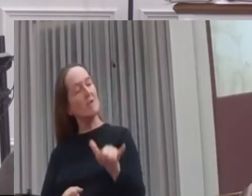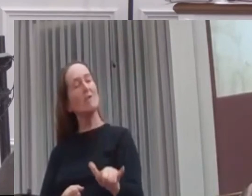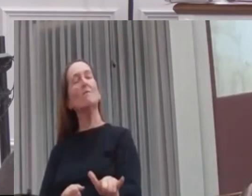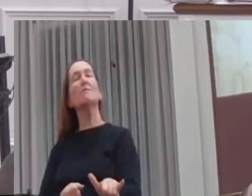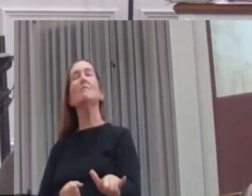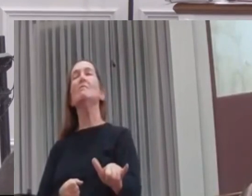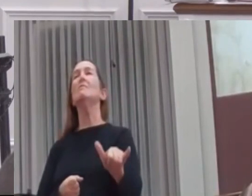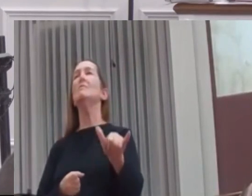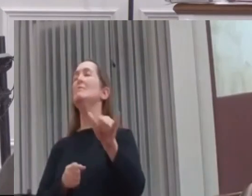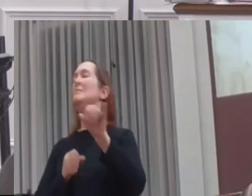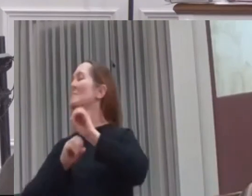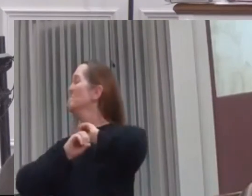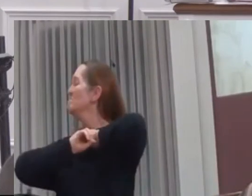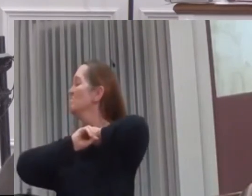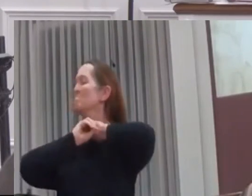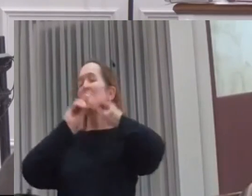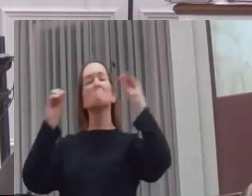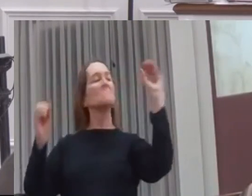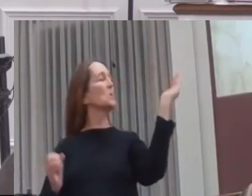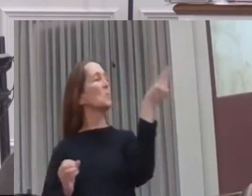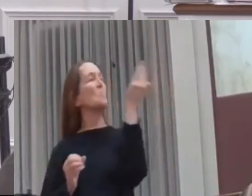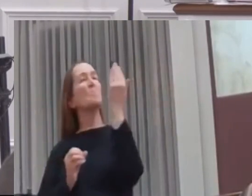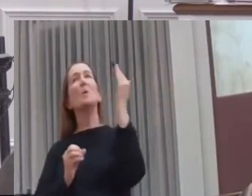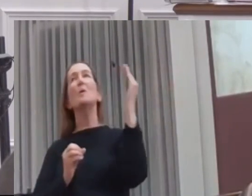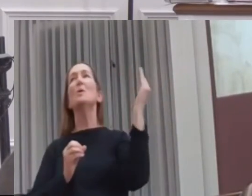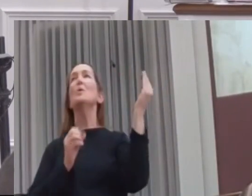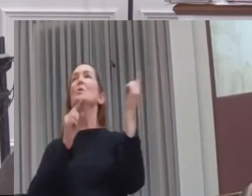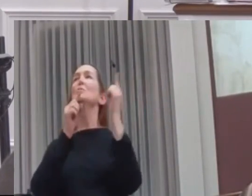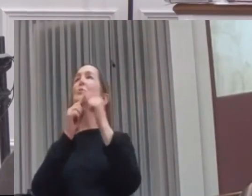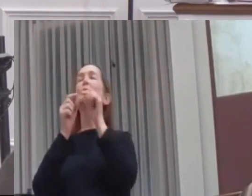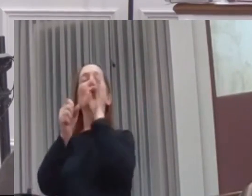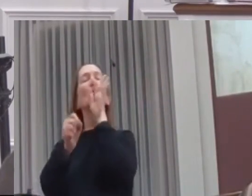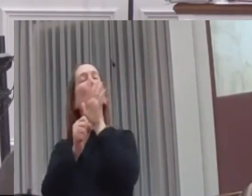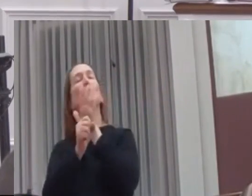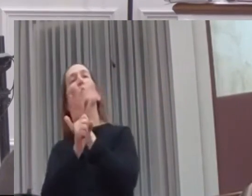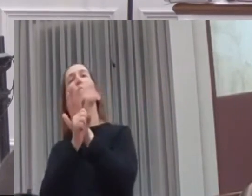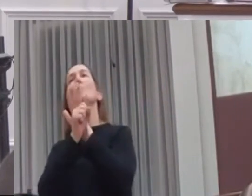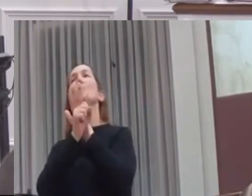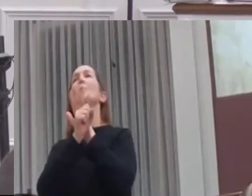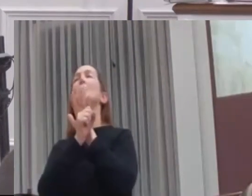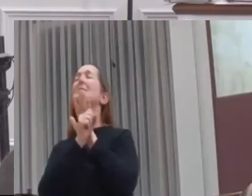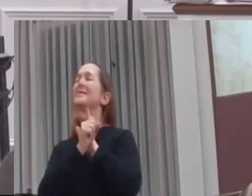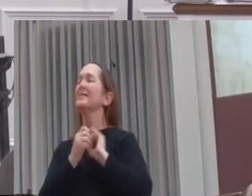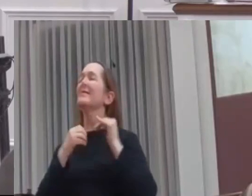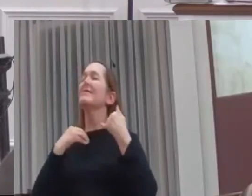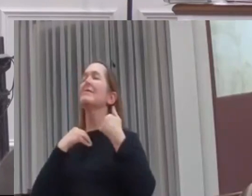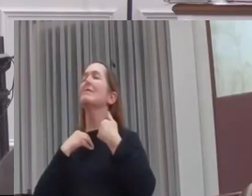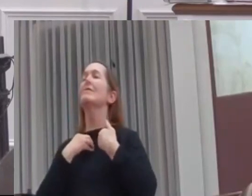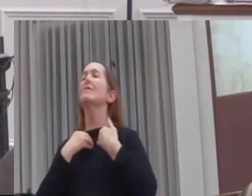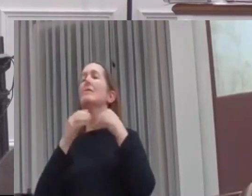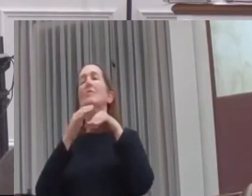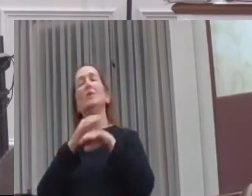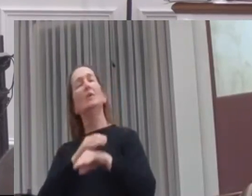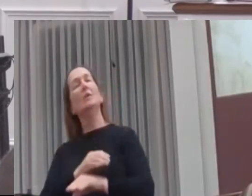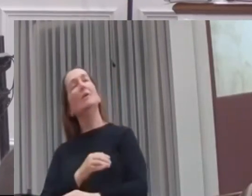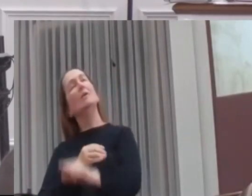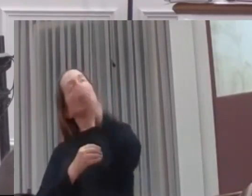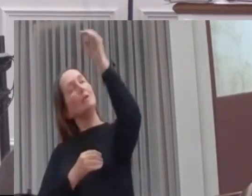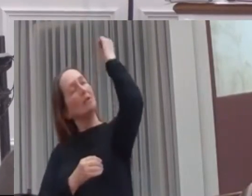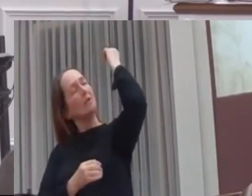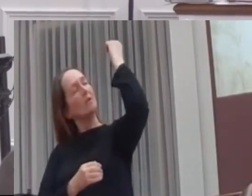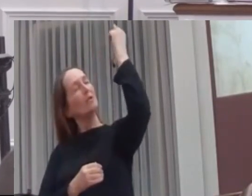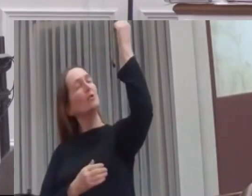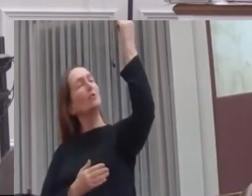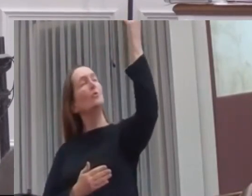Forever I'll love you, forever I'll stand. Nothing compares